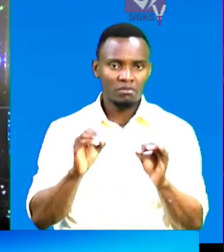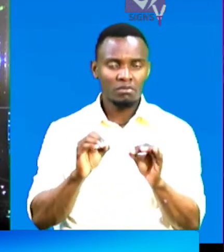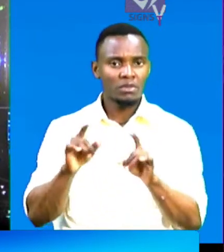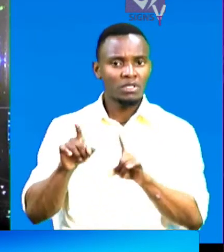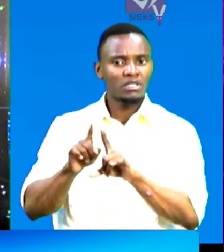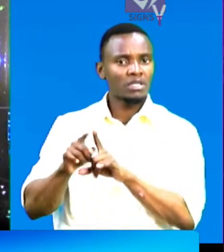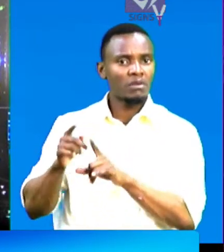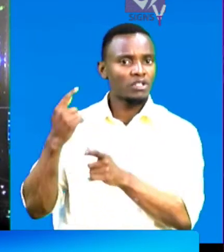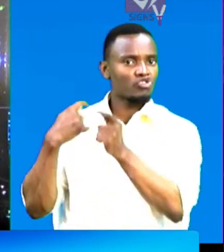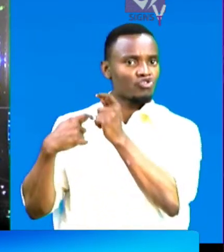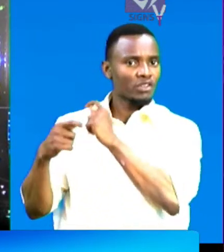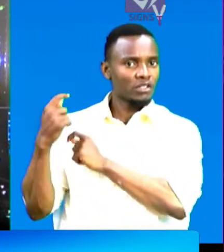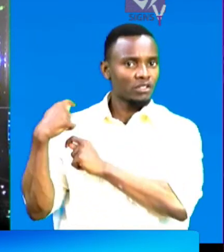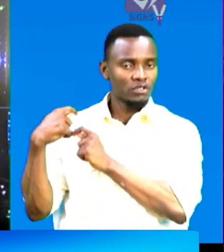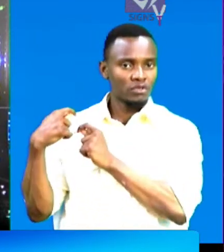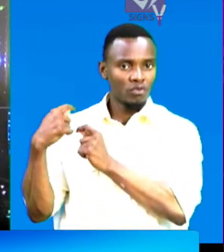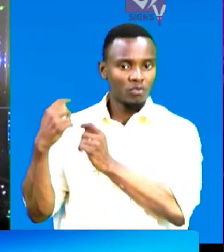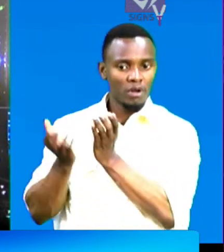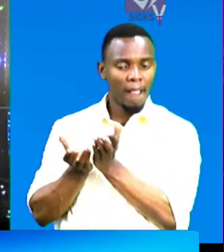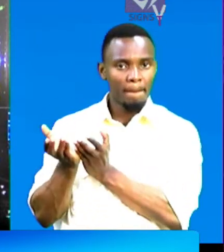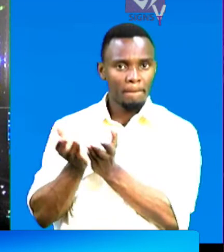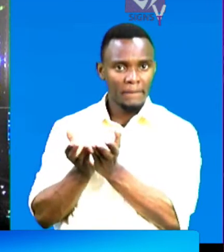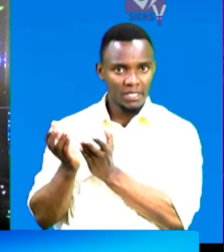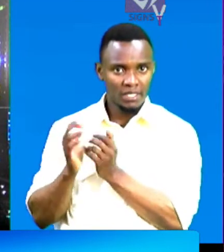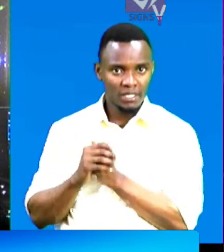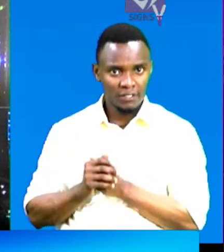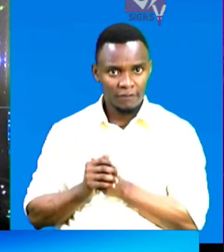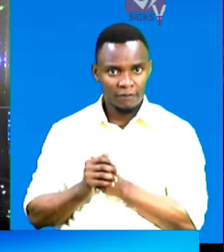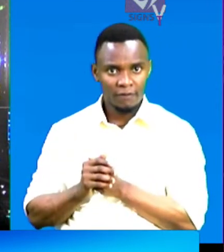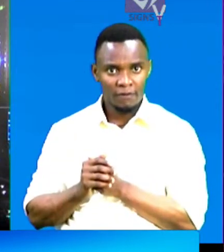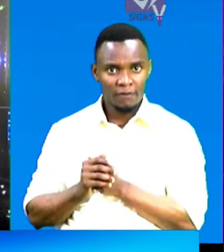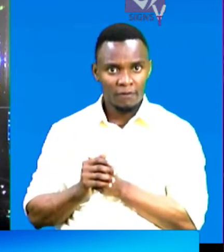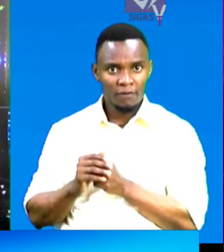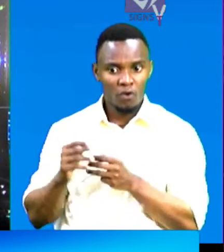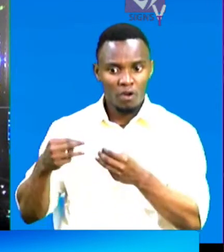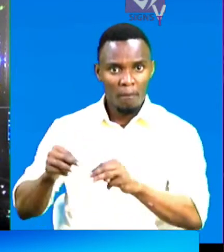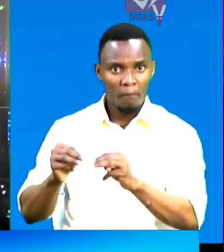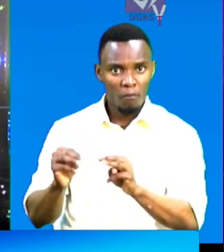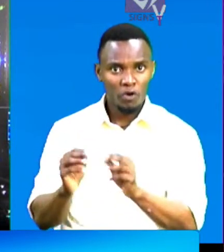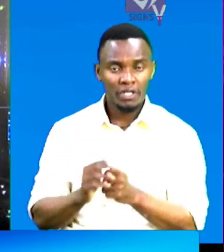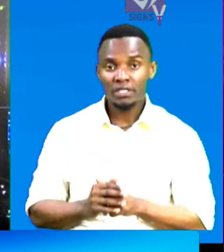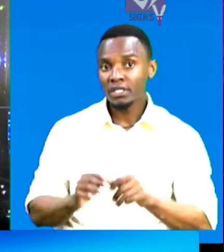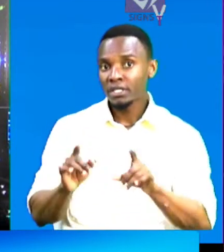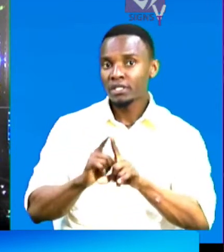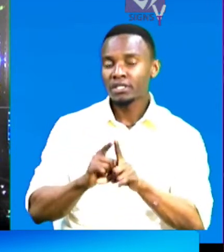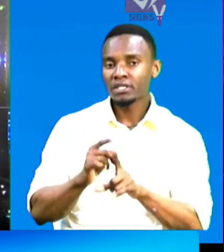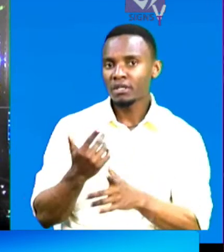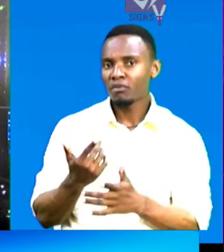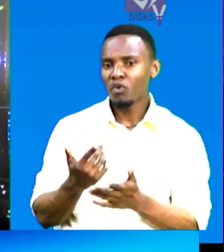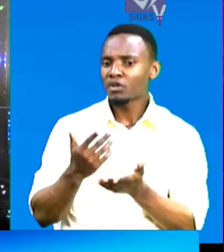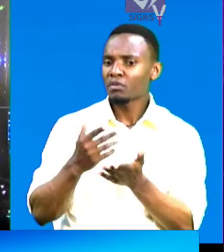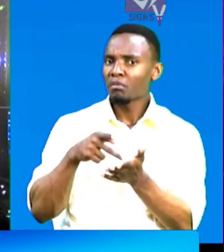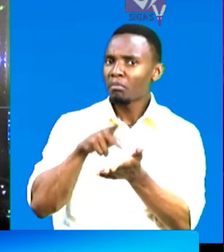traditional retail business models. There is no need to pay rent for